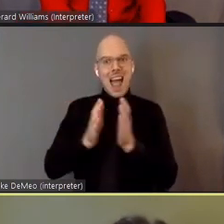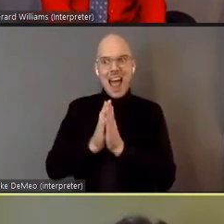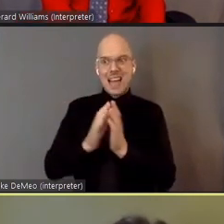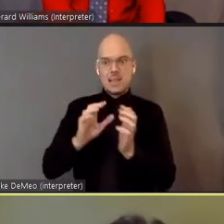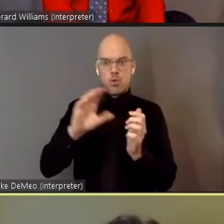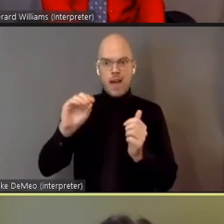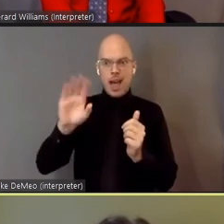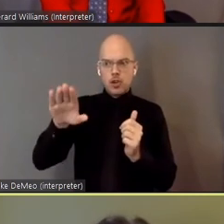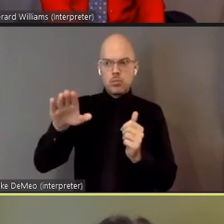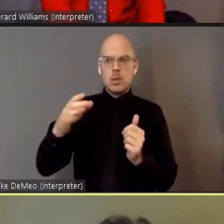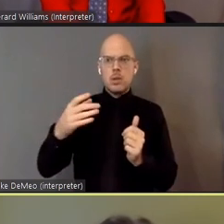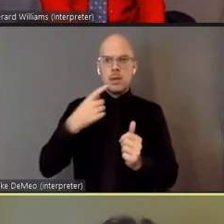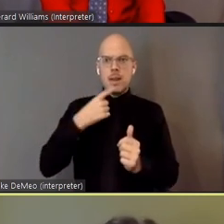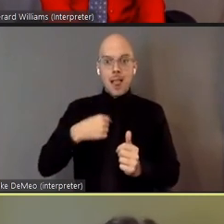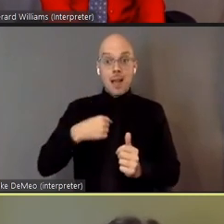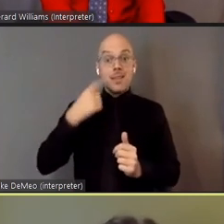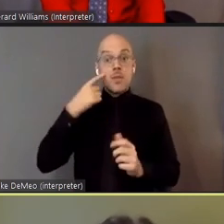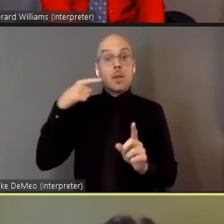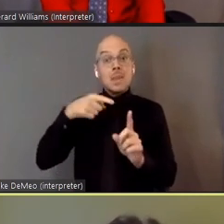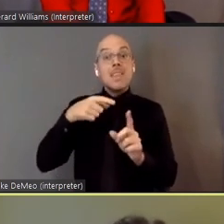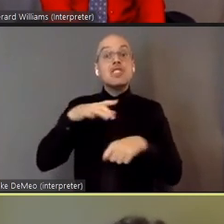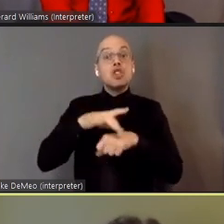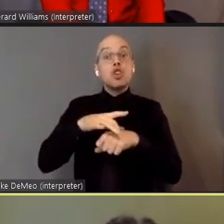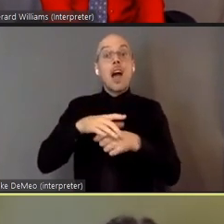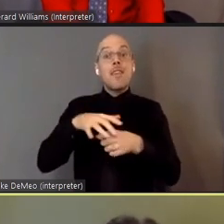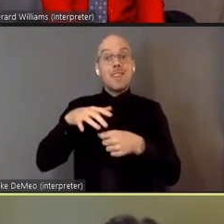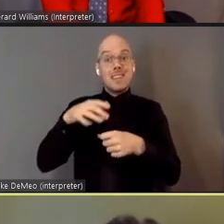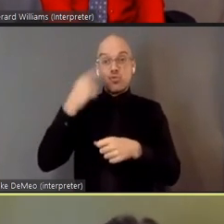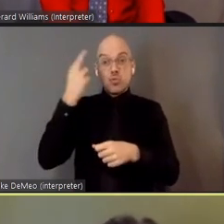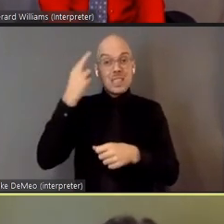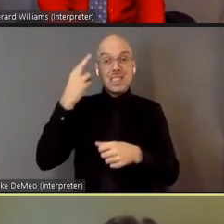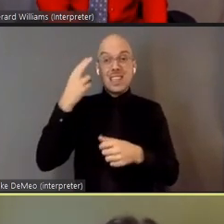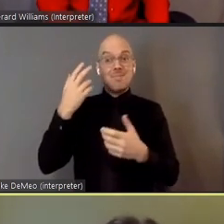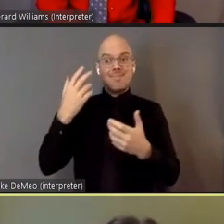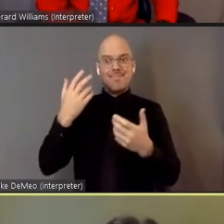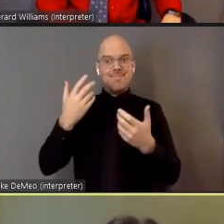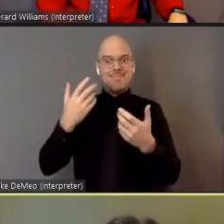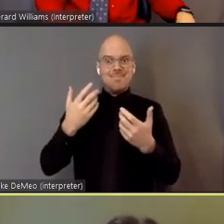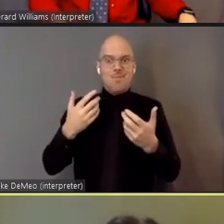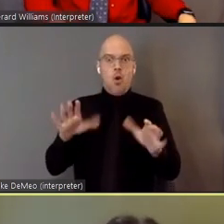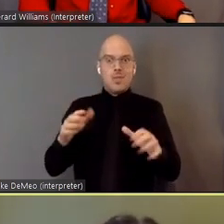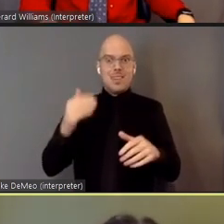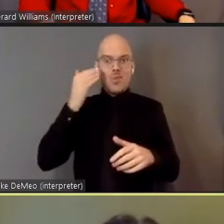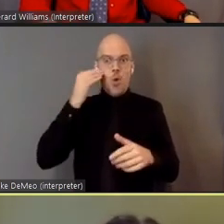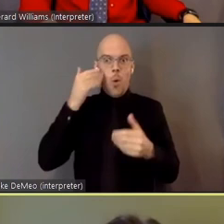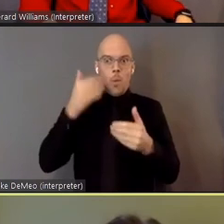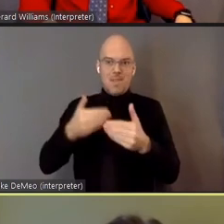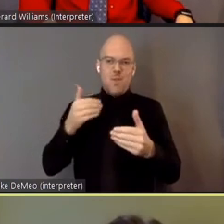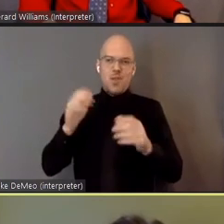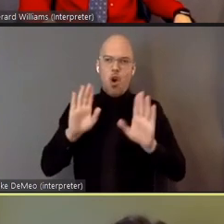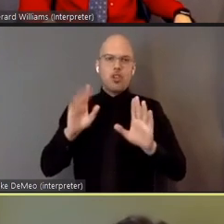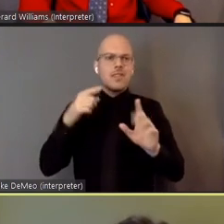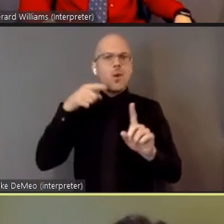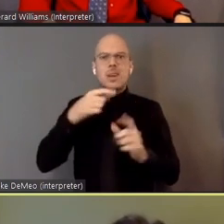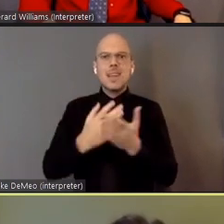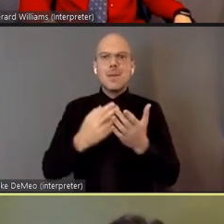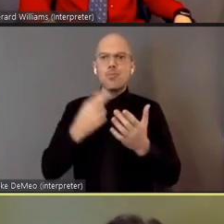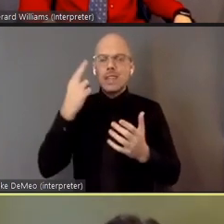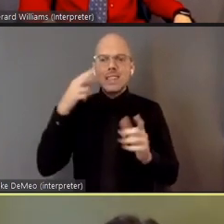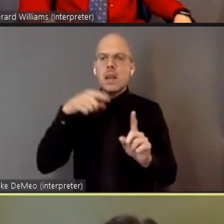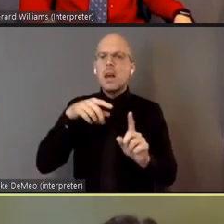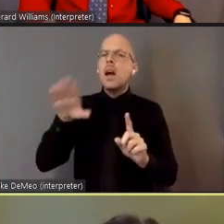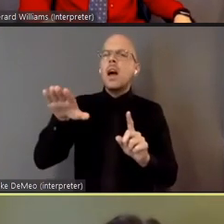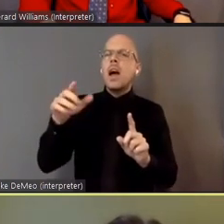for specific geographic regions that have been predefined before the auction, what is sort